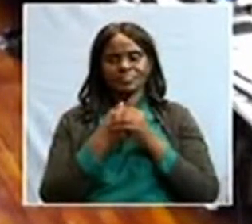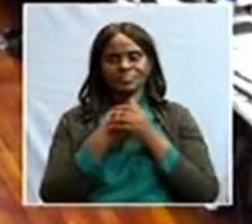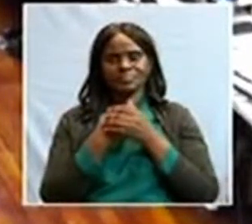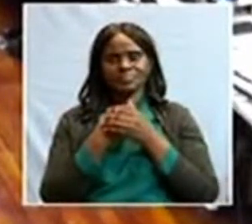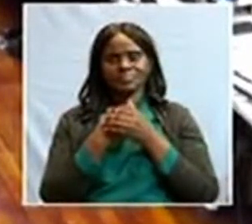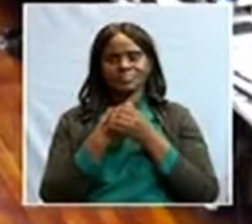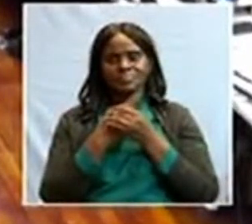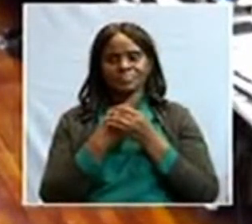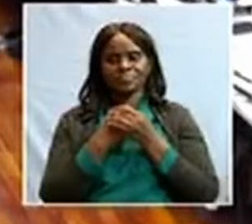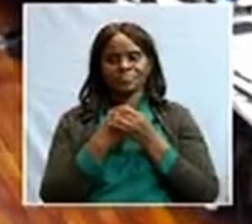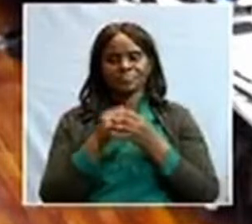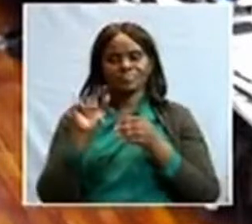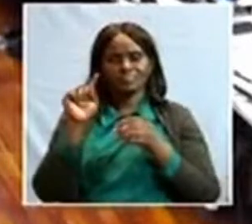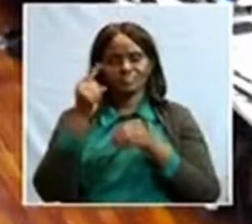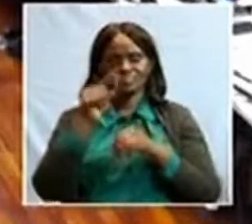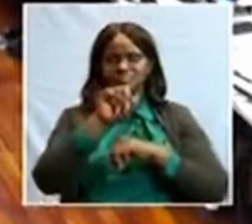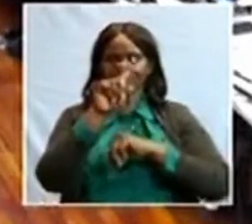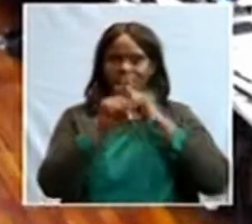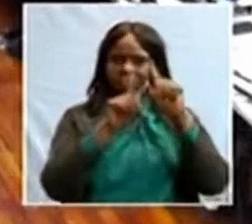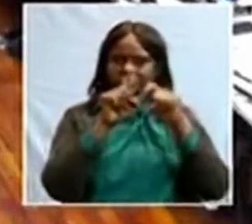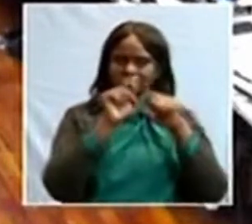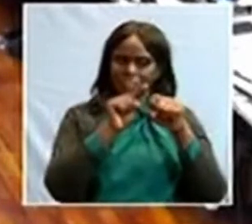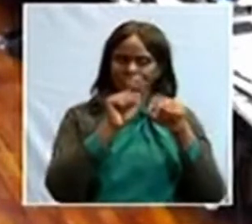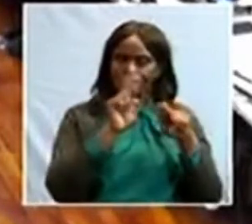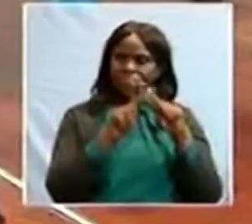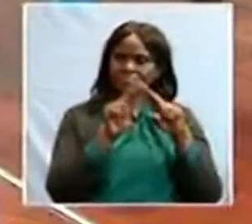The first query, Chair, is on,